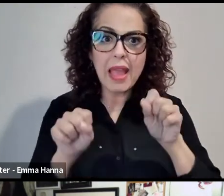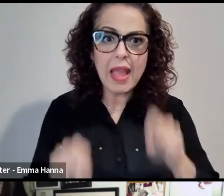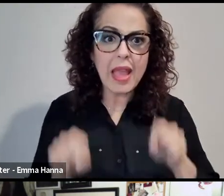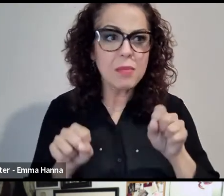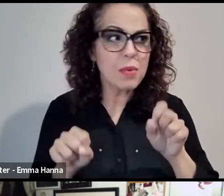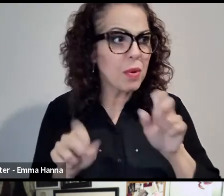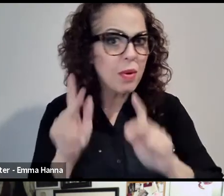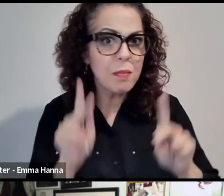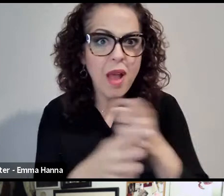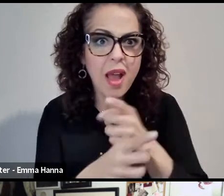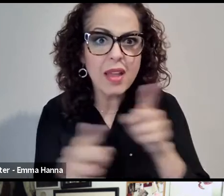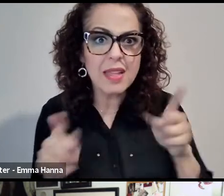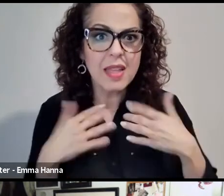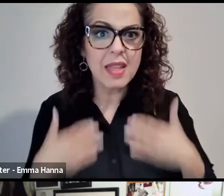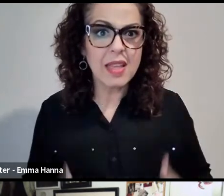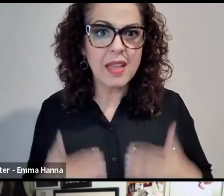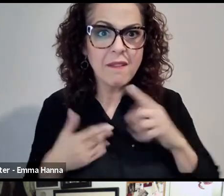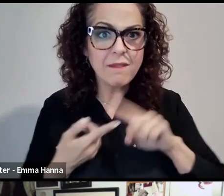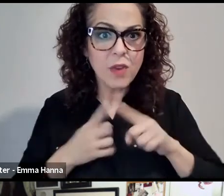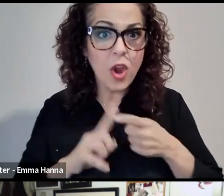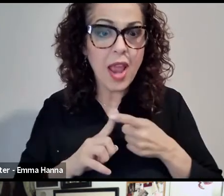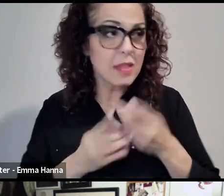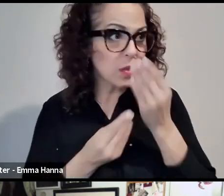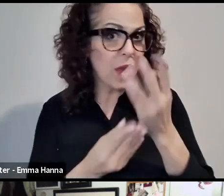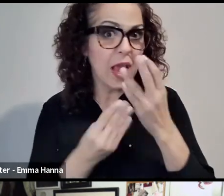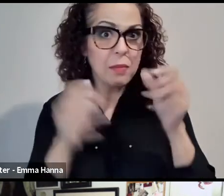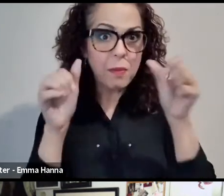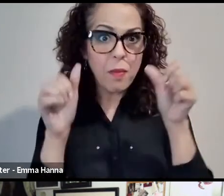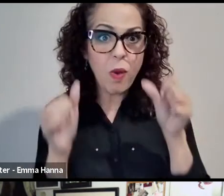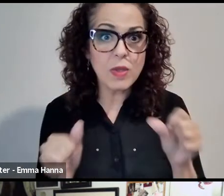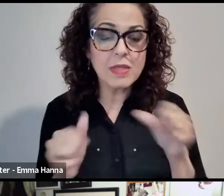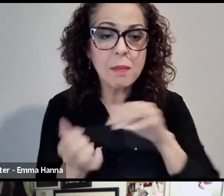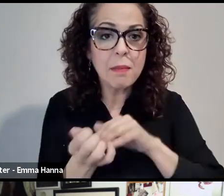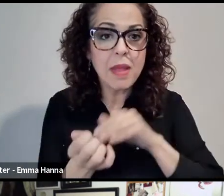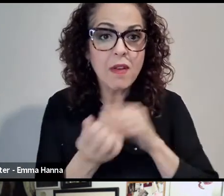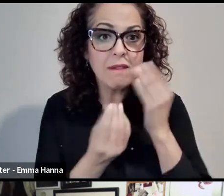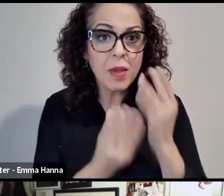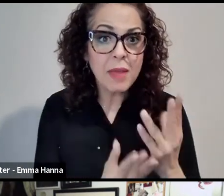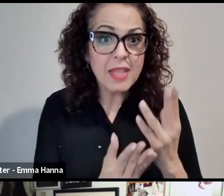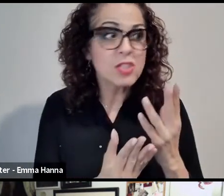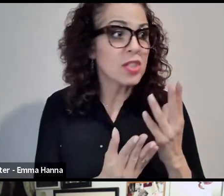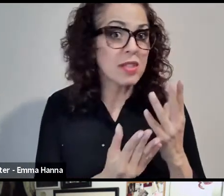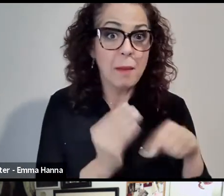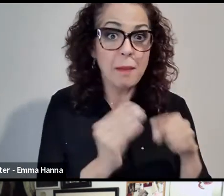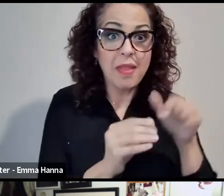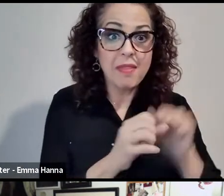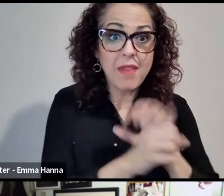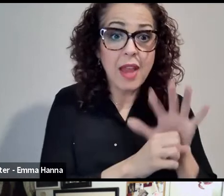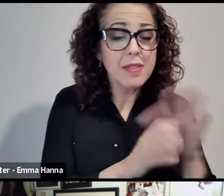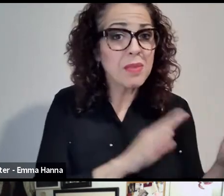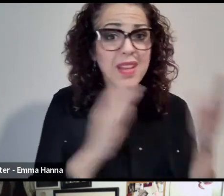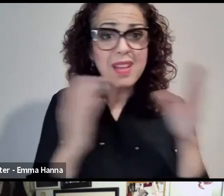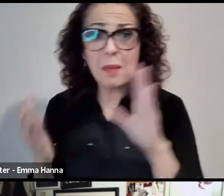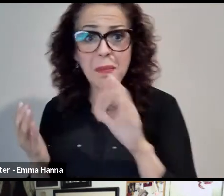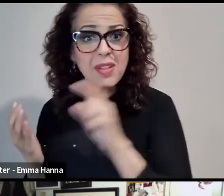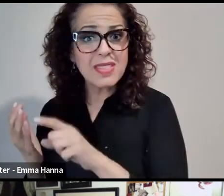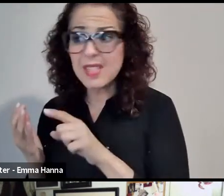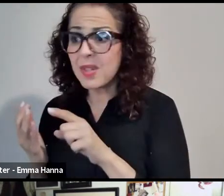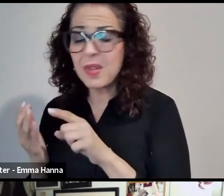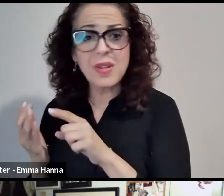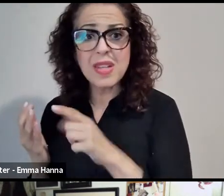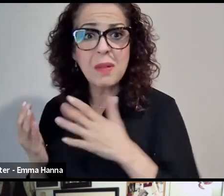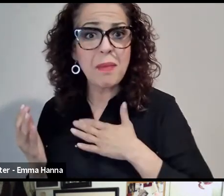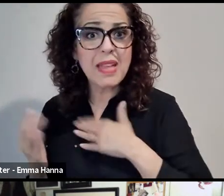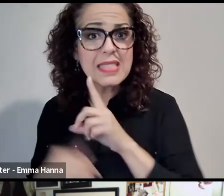political posts and medical information about the virus, while my disabled friends, by and large, went straight to the daily